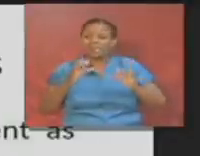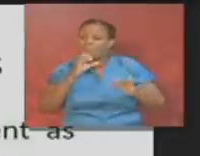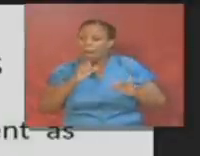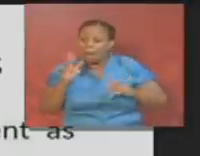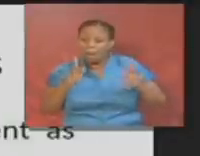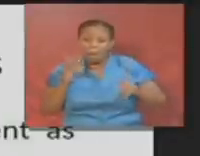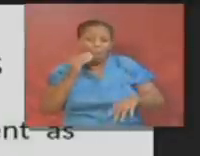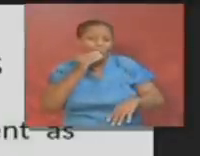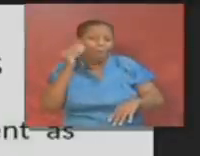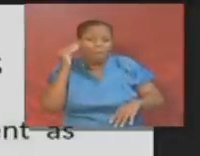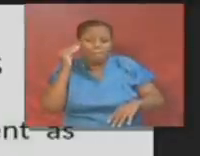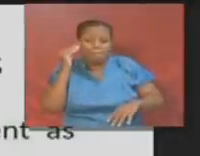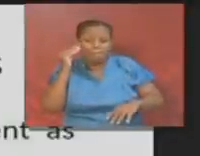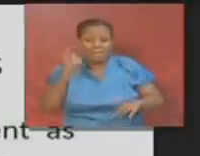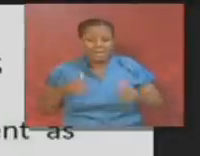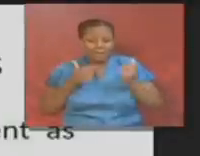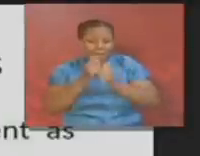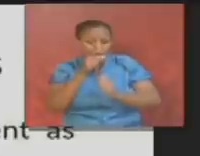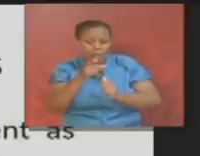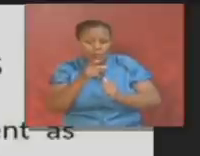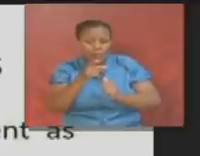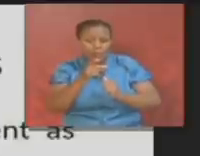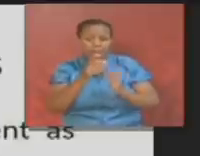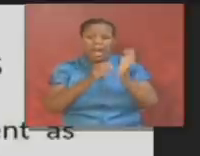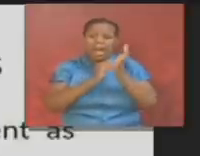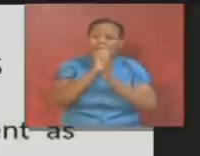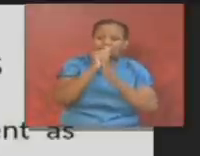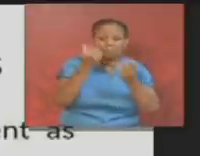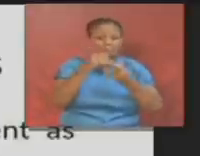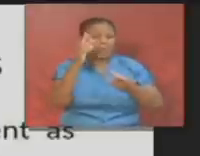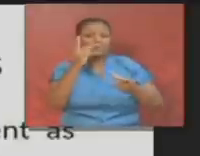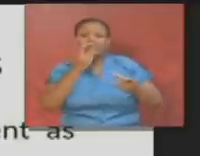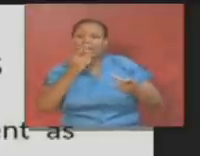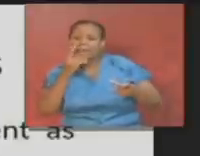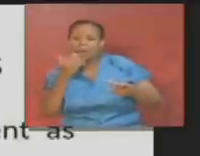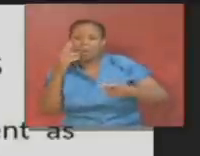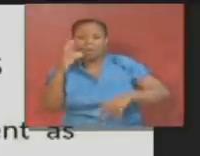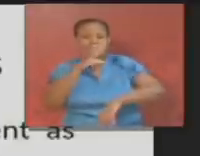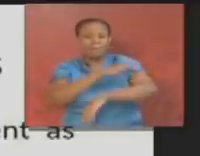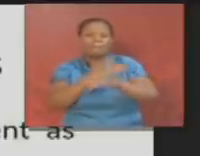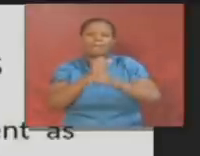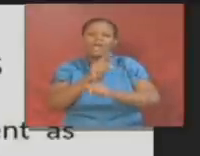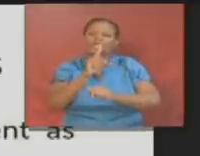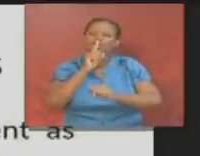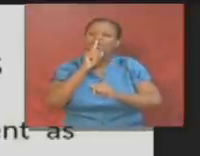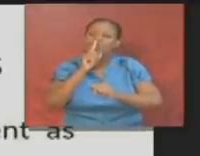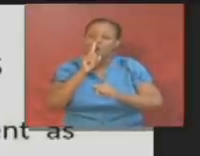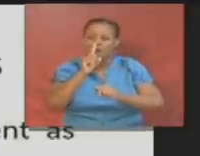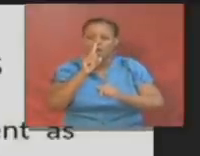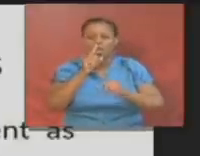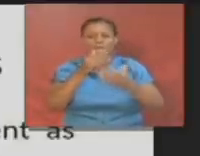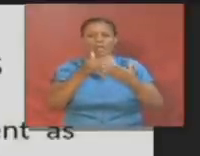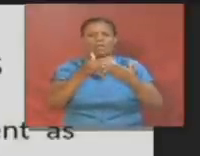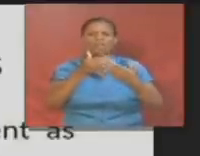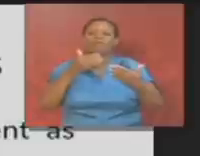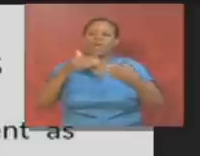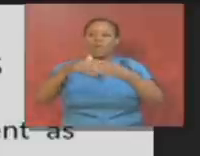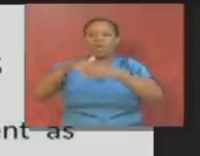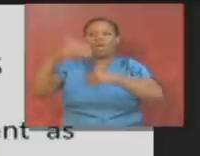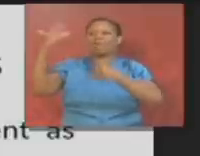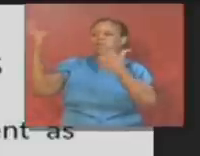diabetes, hypertension, cancer, think twice before you leave the home and come back to mix with